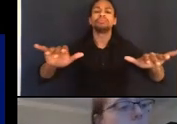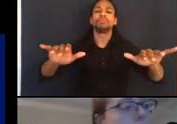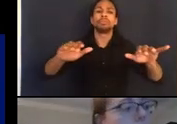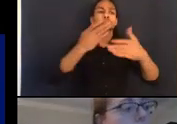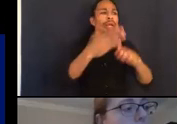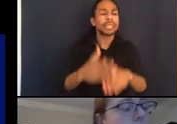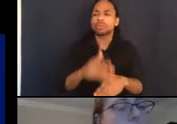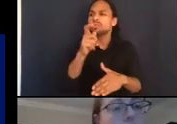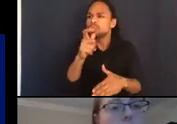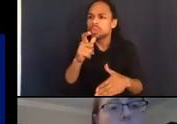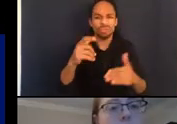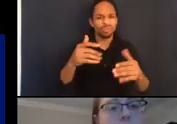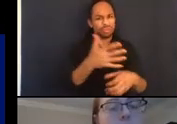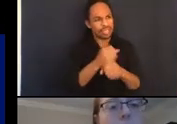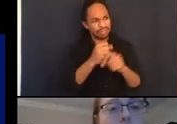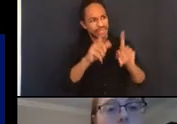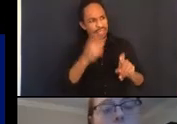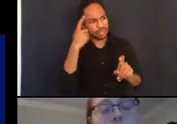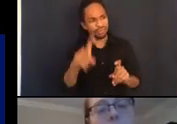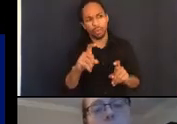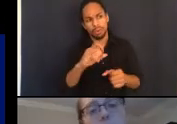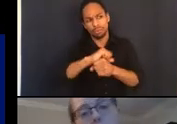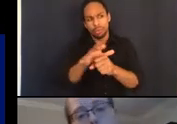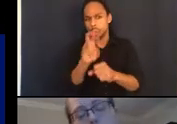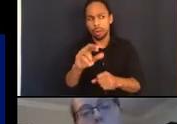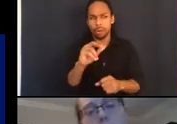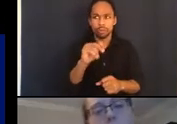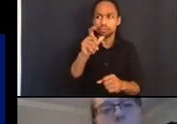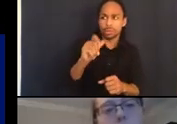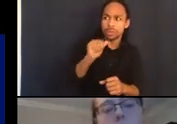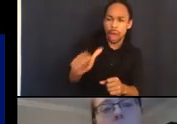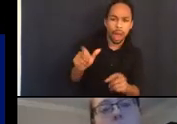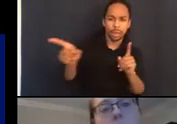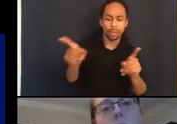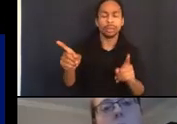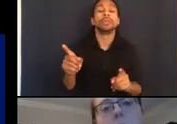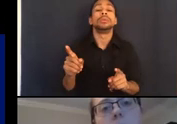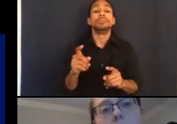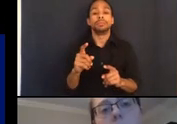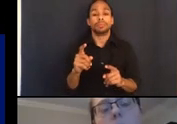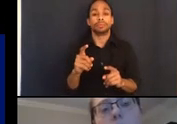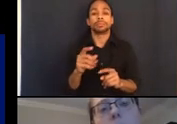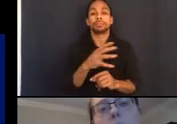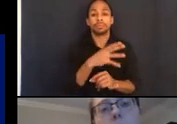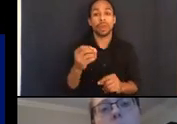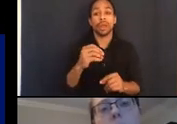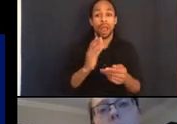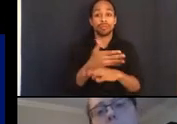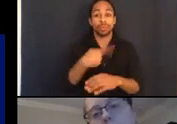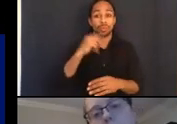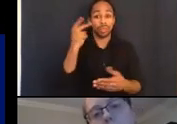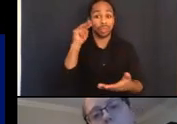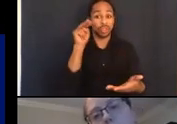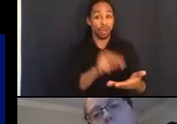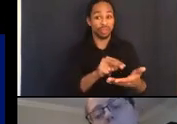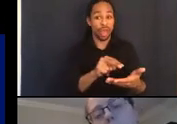COVID-19. And following that, I think due to our pressure and some other conversation, state and local governments started releasing